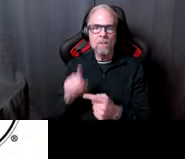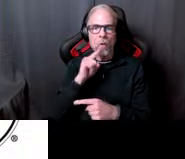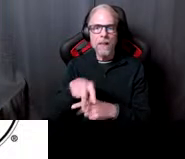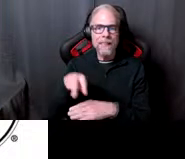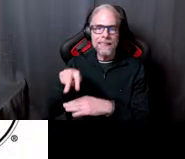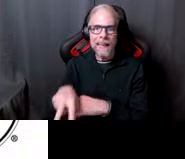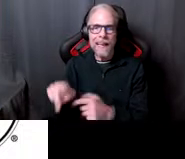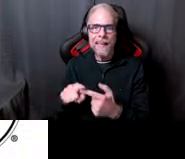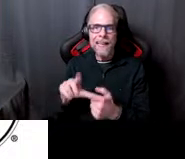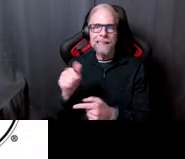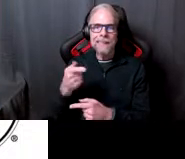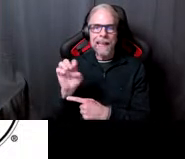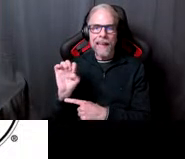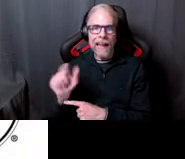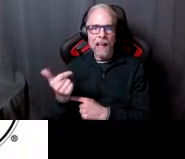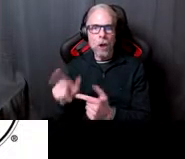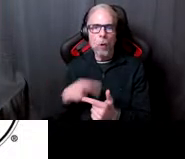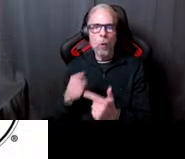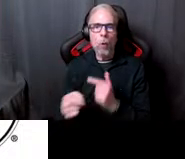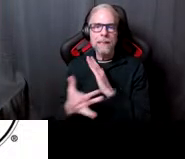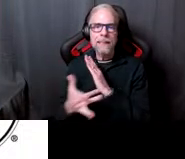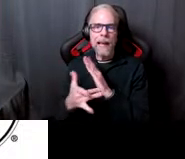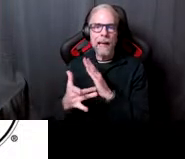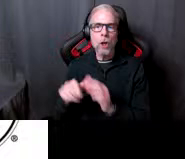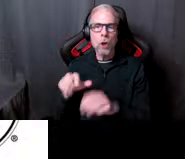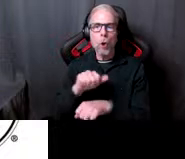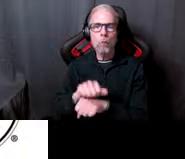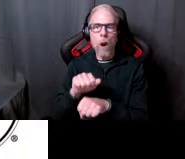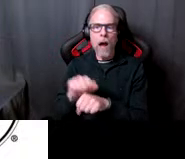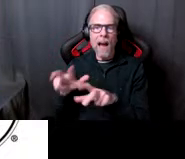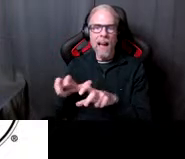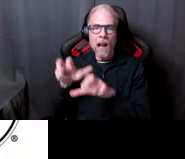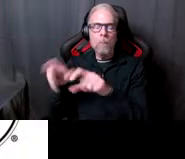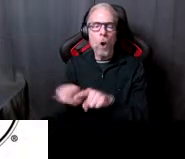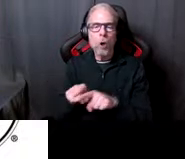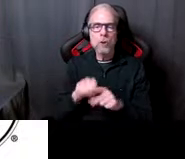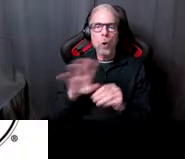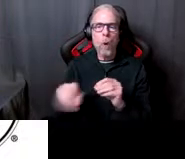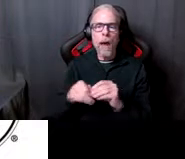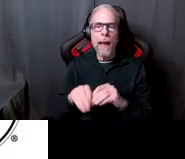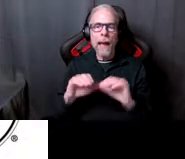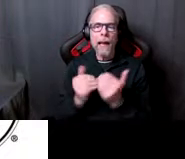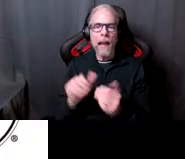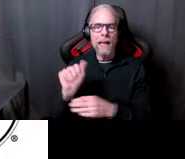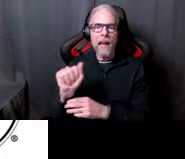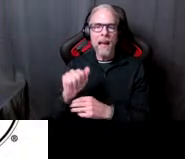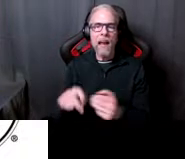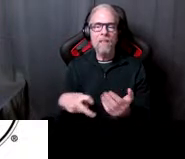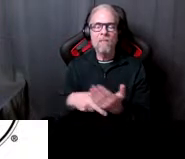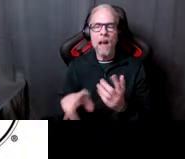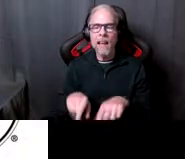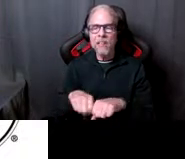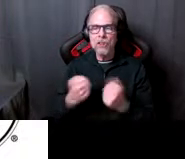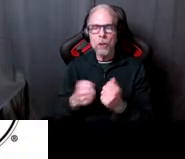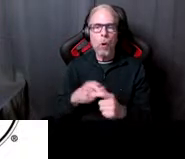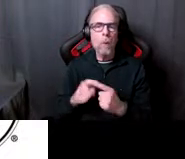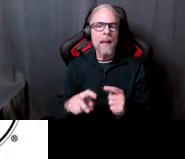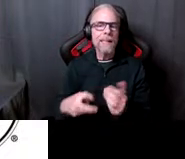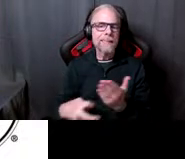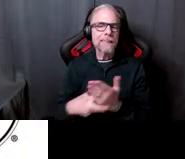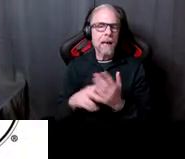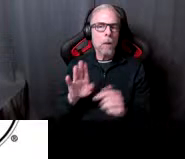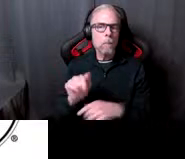or technical rock climbing. We also added Class A violation or could be cited by peace officers with a Class